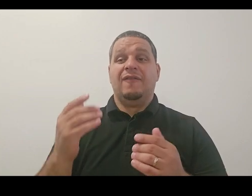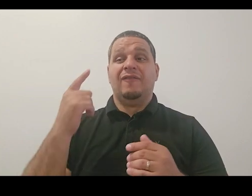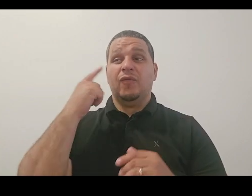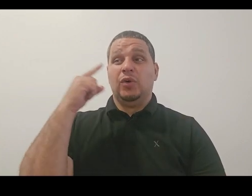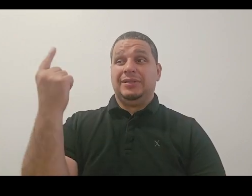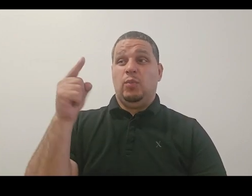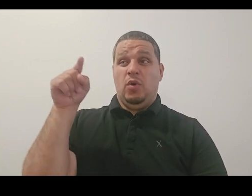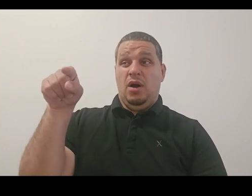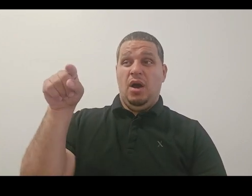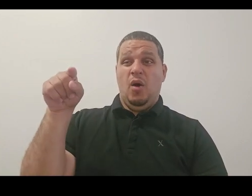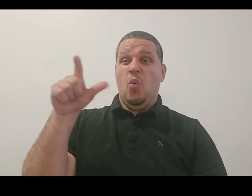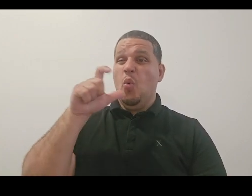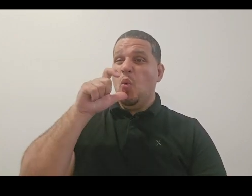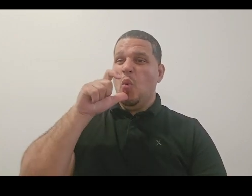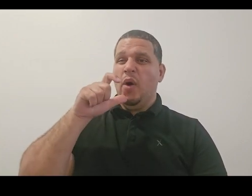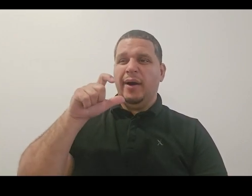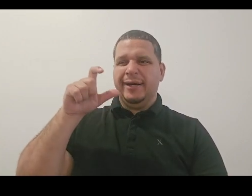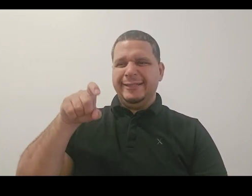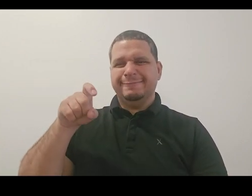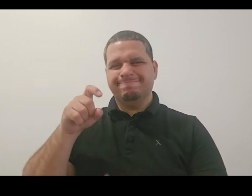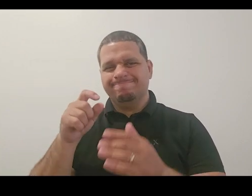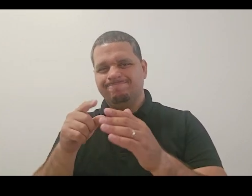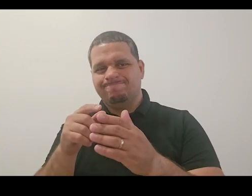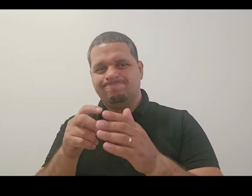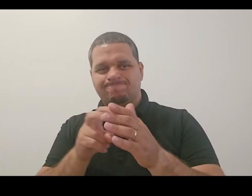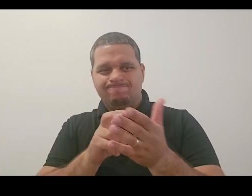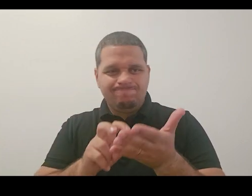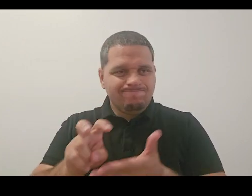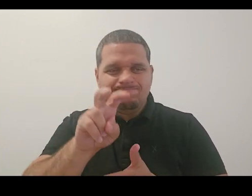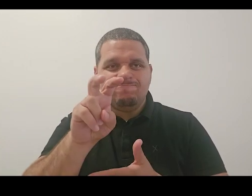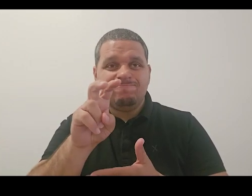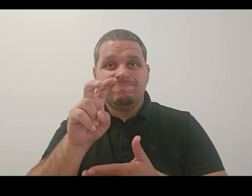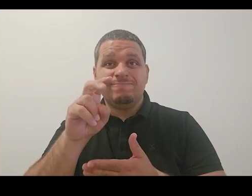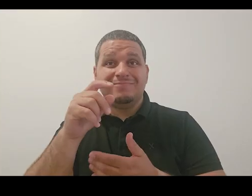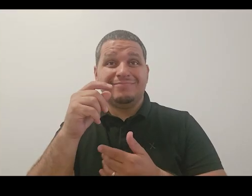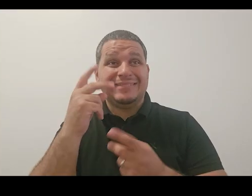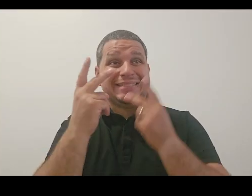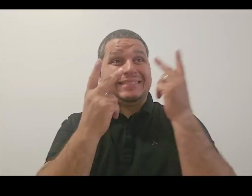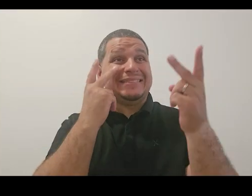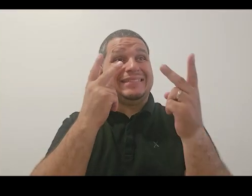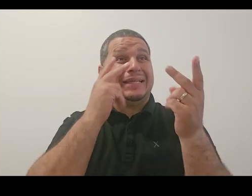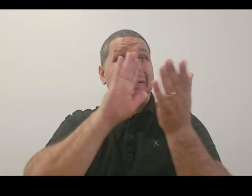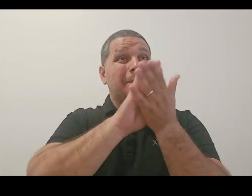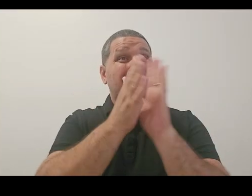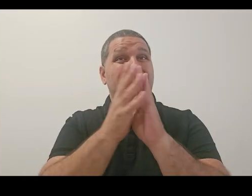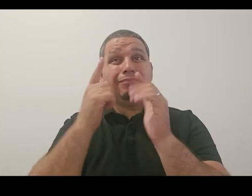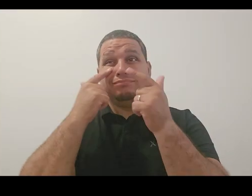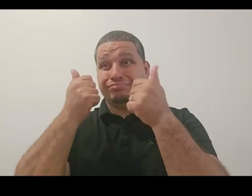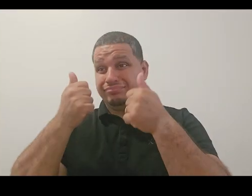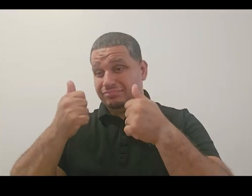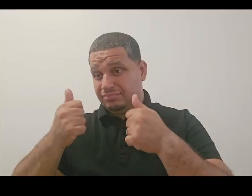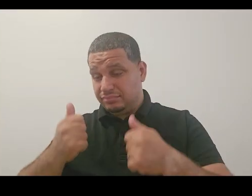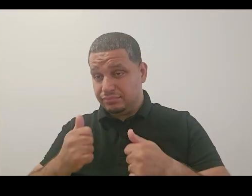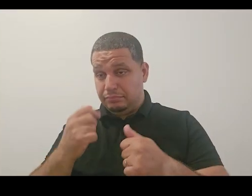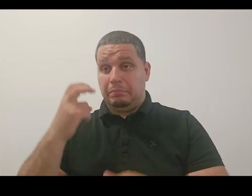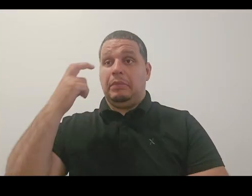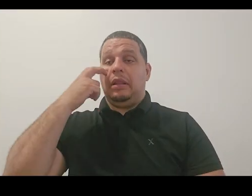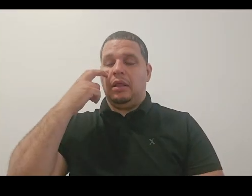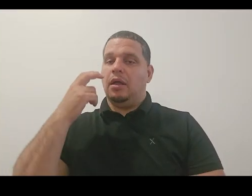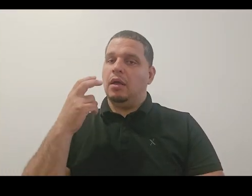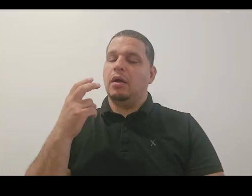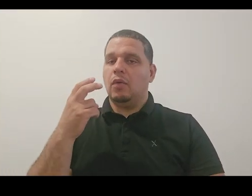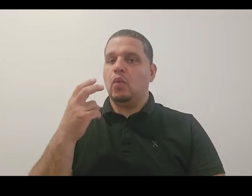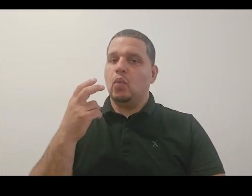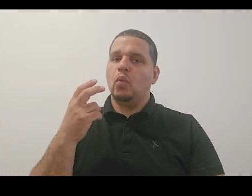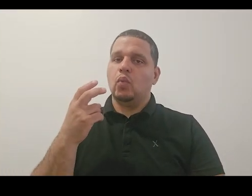for someone who has to go through the very difficult journey of going from a sighted person to a blind person, which is a hell of a ride, um,